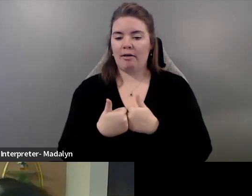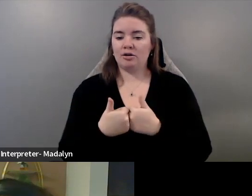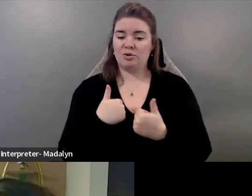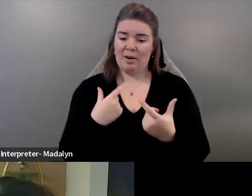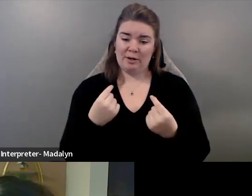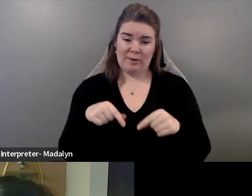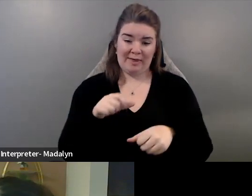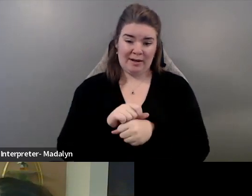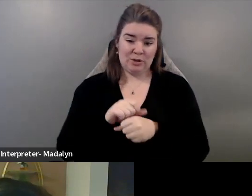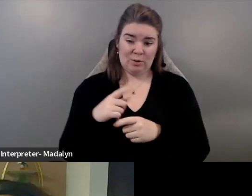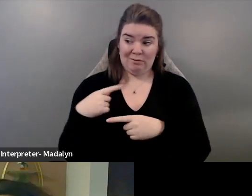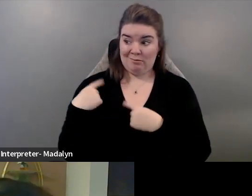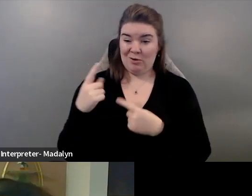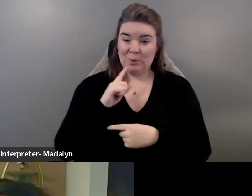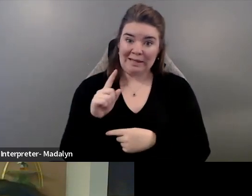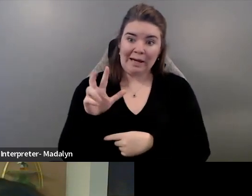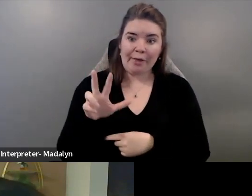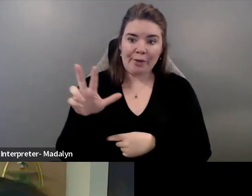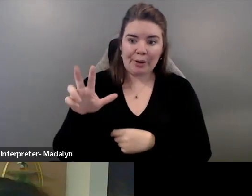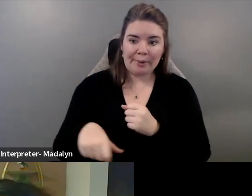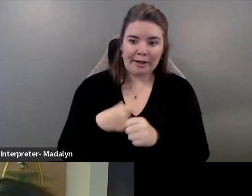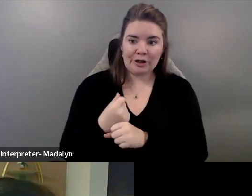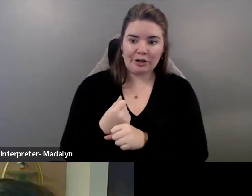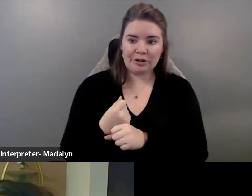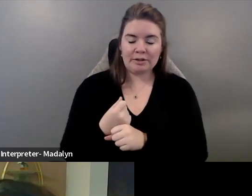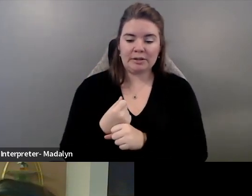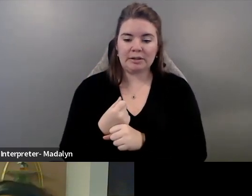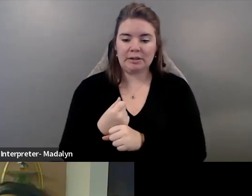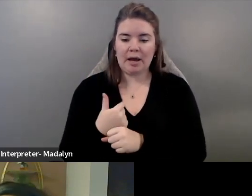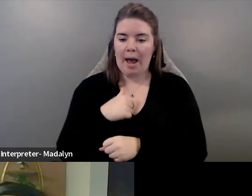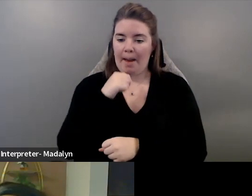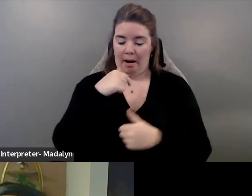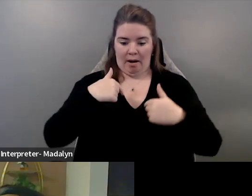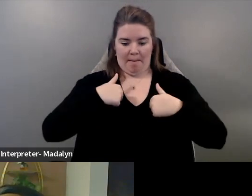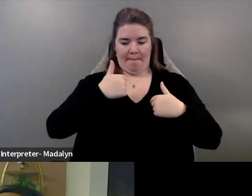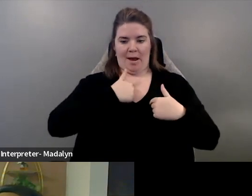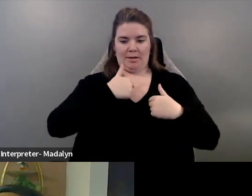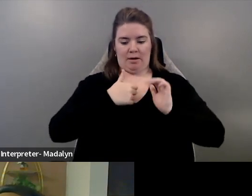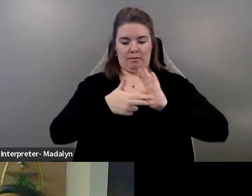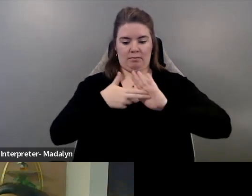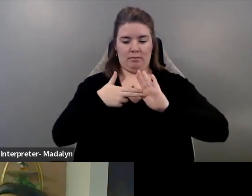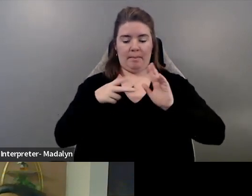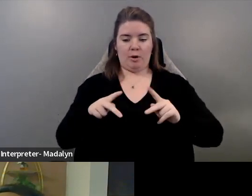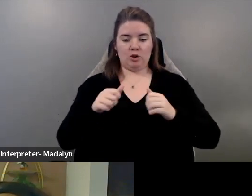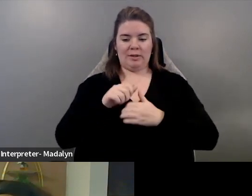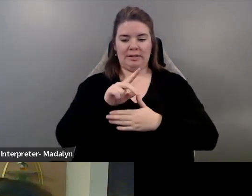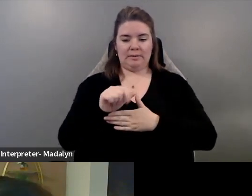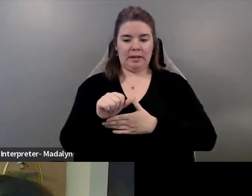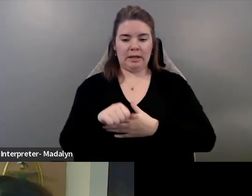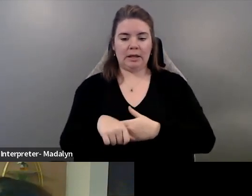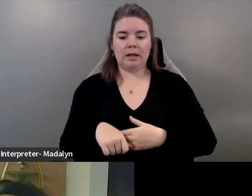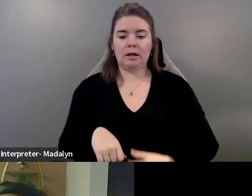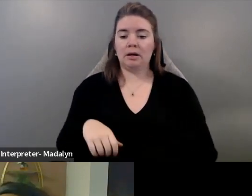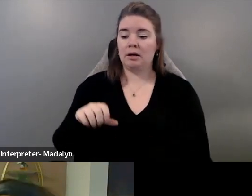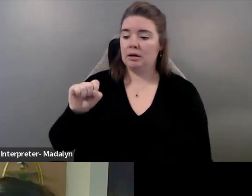work for 33 years. So I am not a person with a disability, and the SILC has people